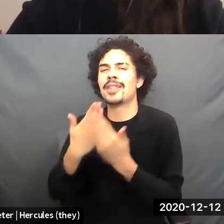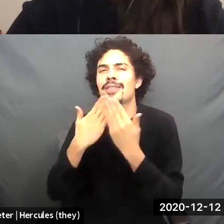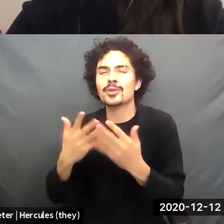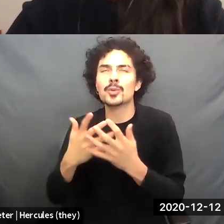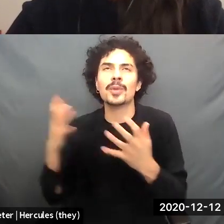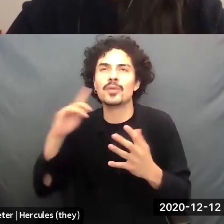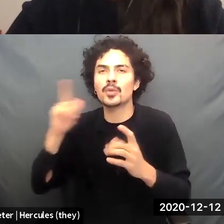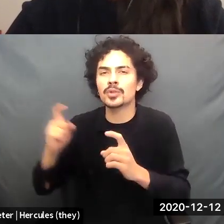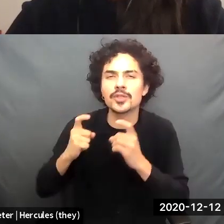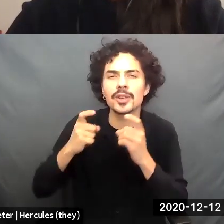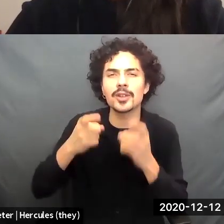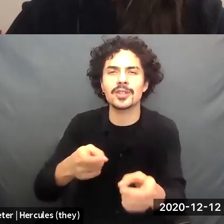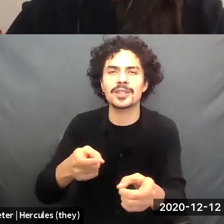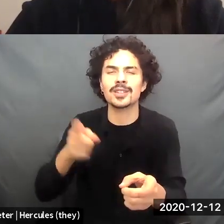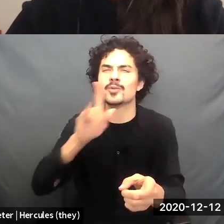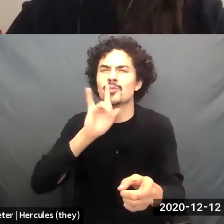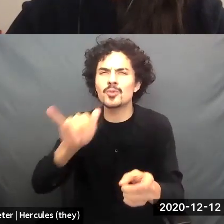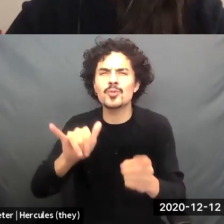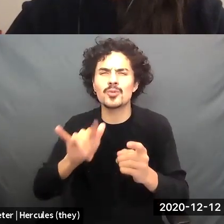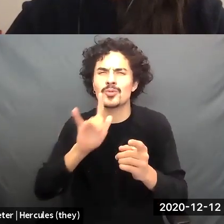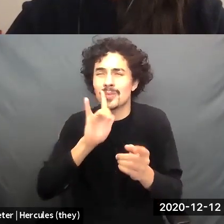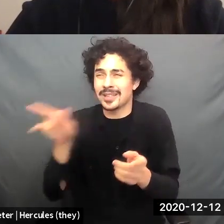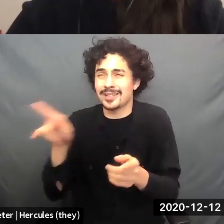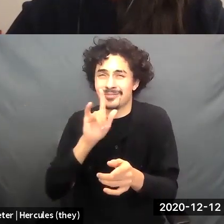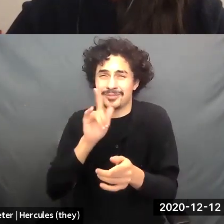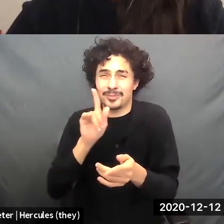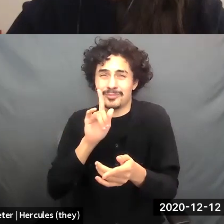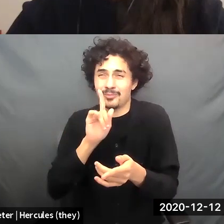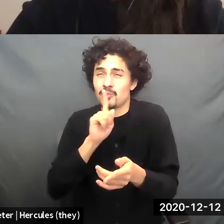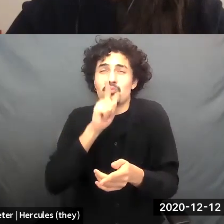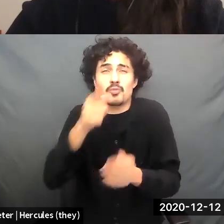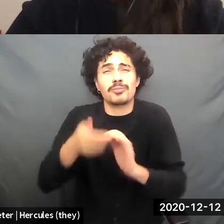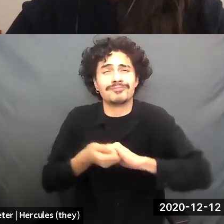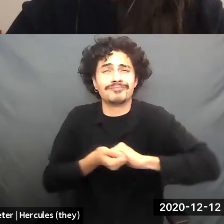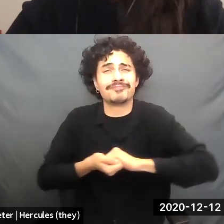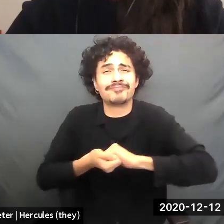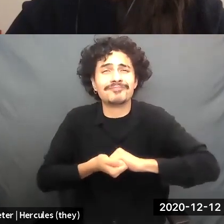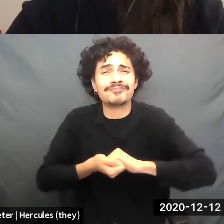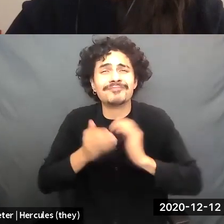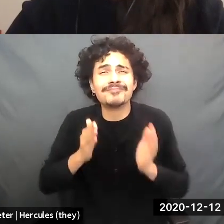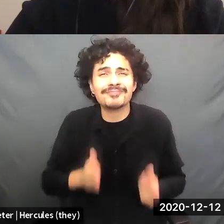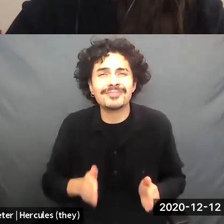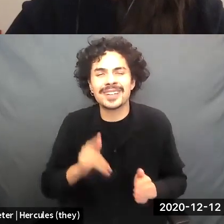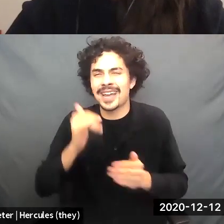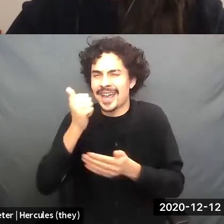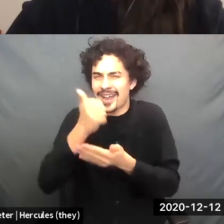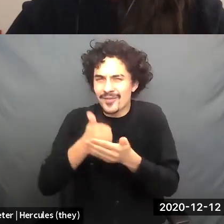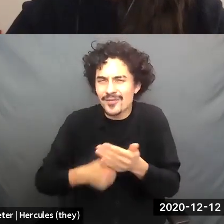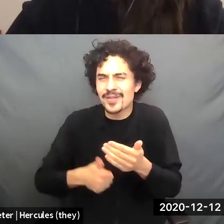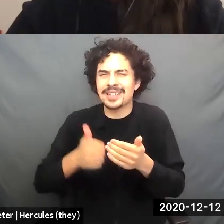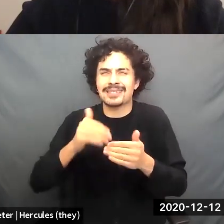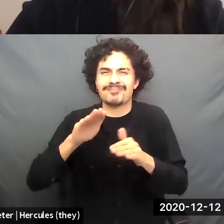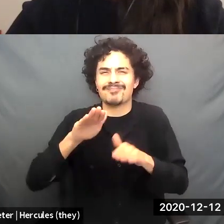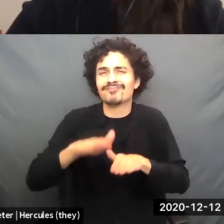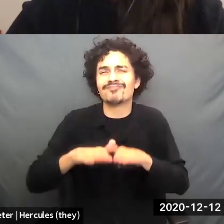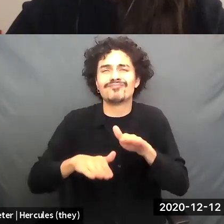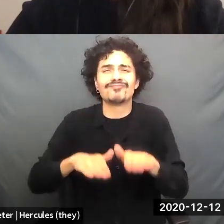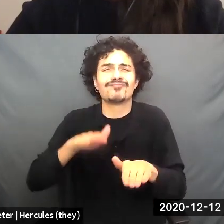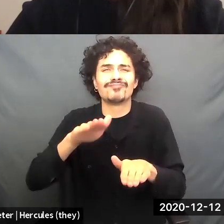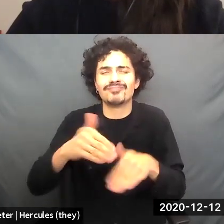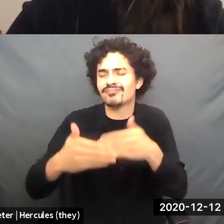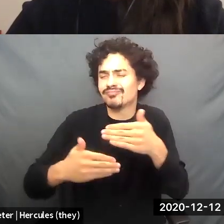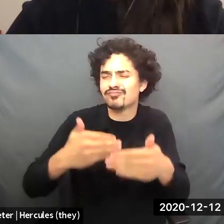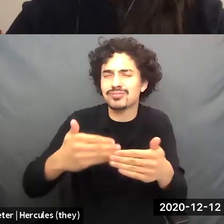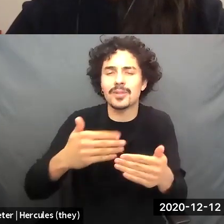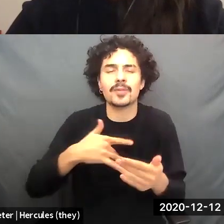generous and being a true collaborator with us every step of the process. Um, it's been just a complete honor to, to